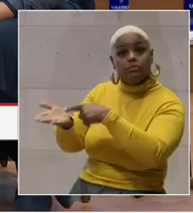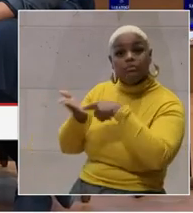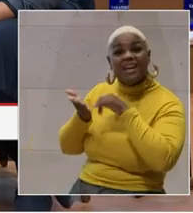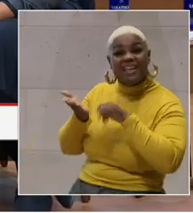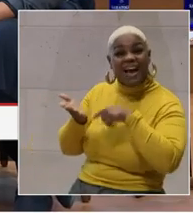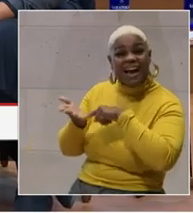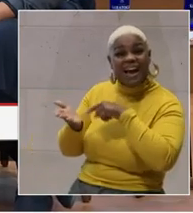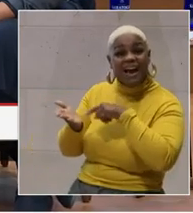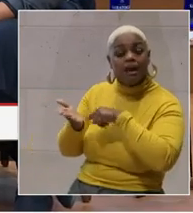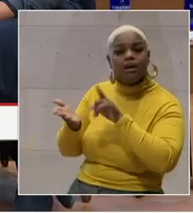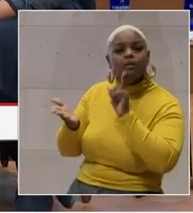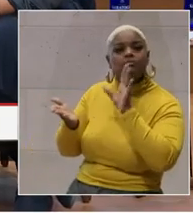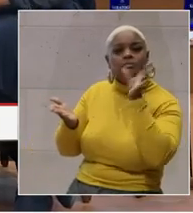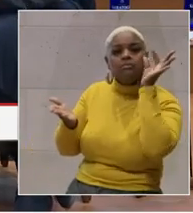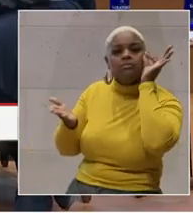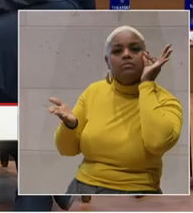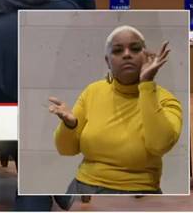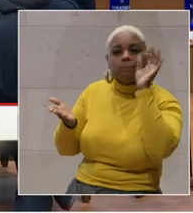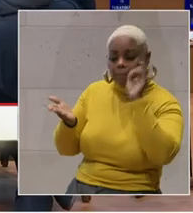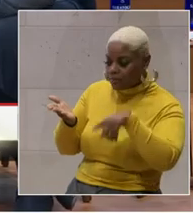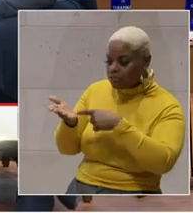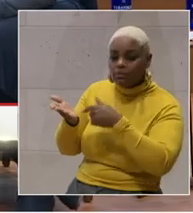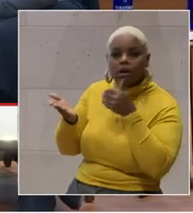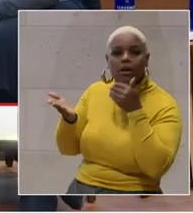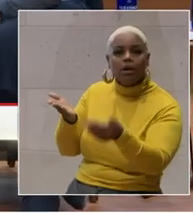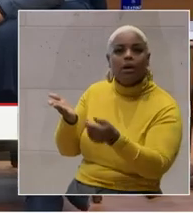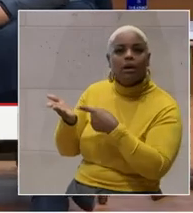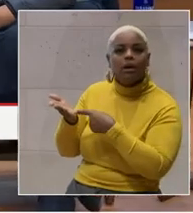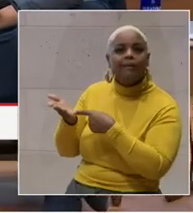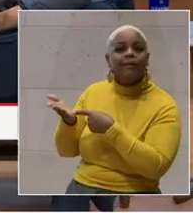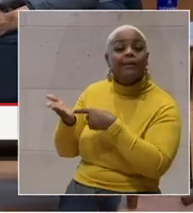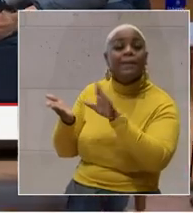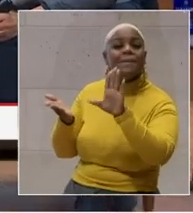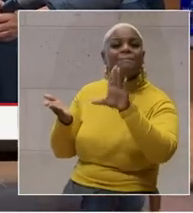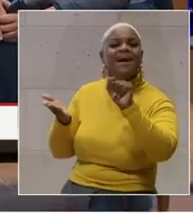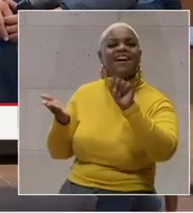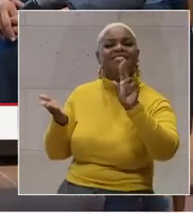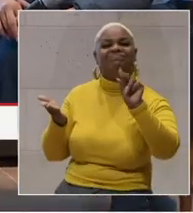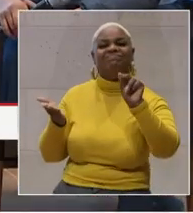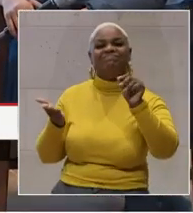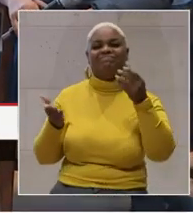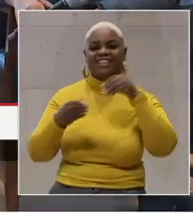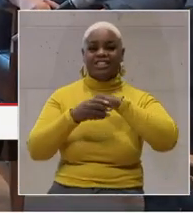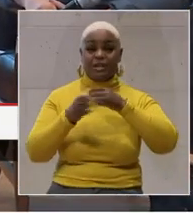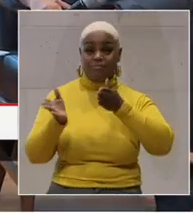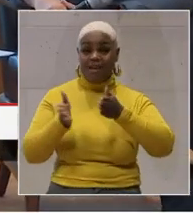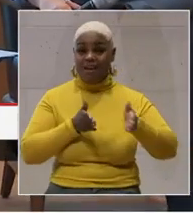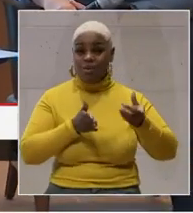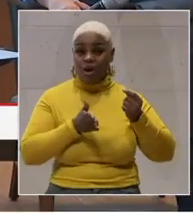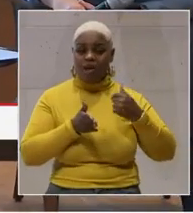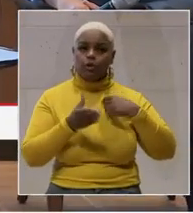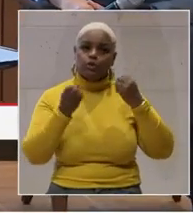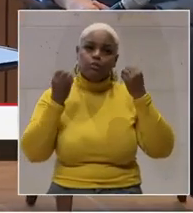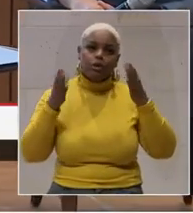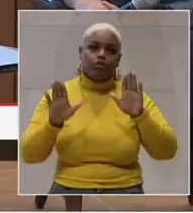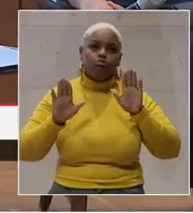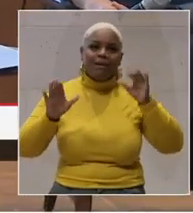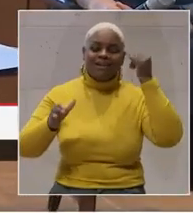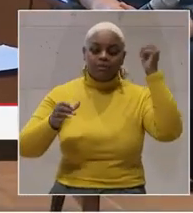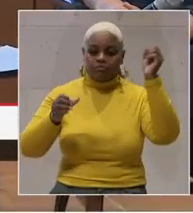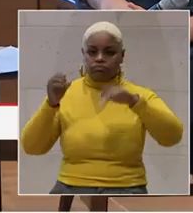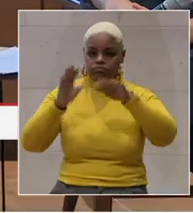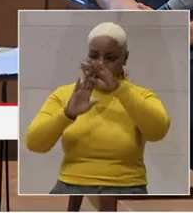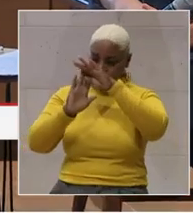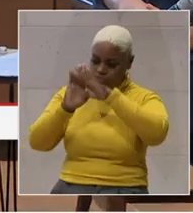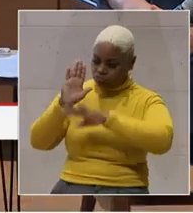our grasp, just within our grasp. But inside of that plan is some of the best ideas, some of them bipartisan ideas,